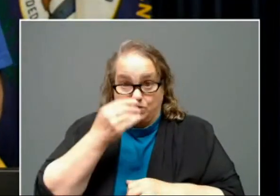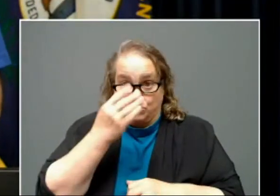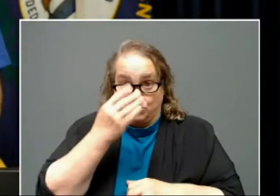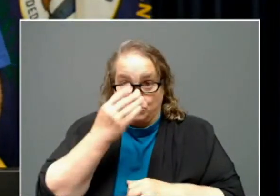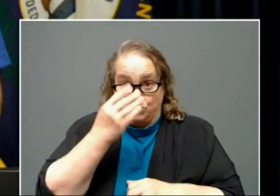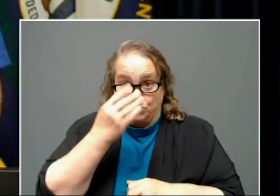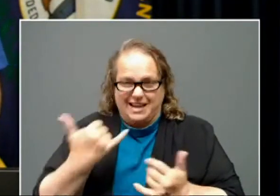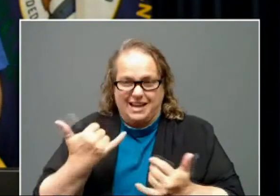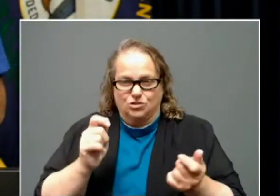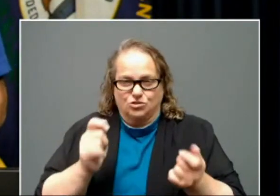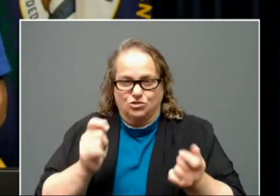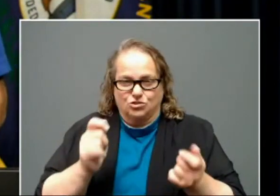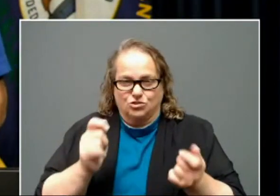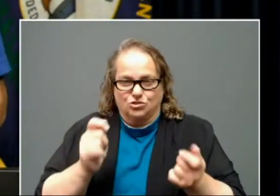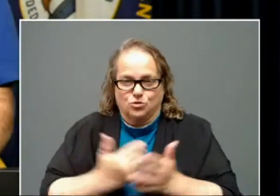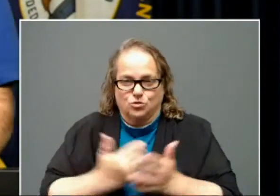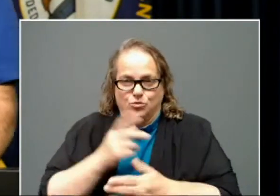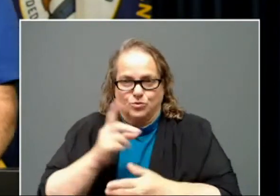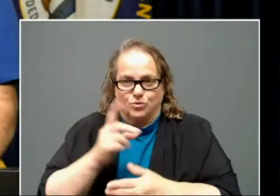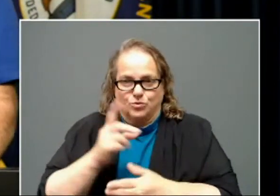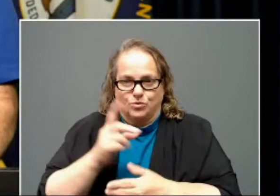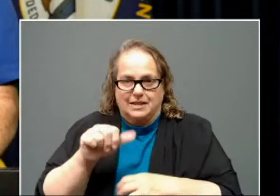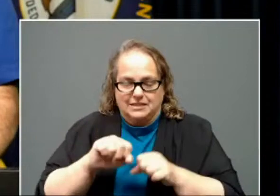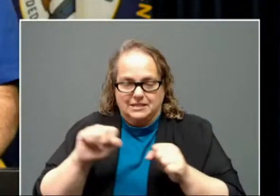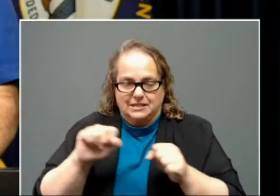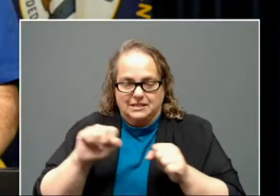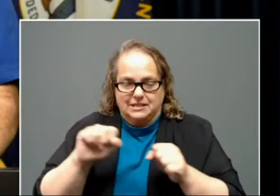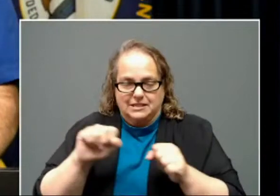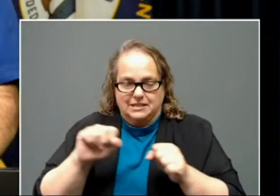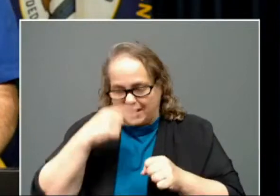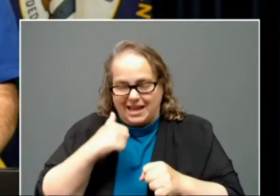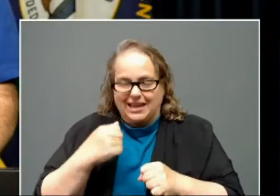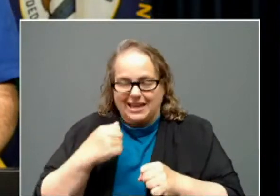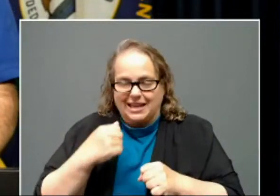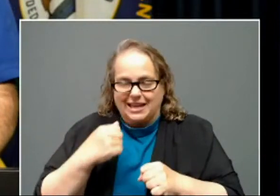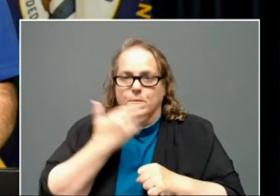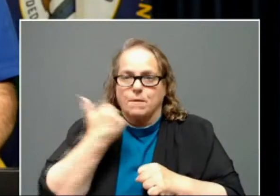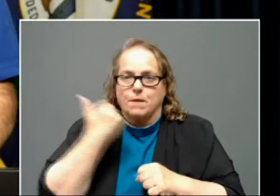even better number than the